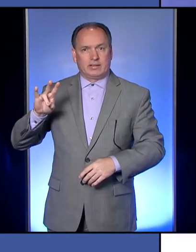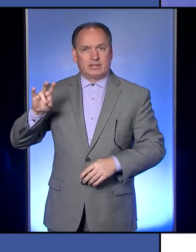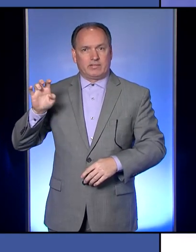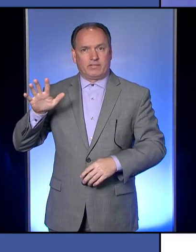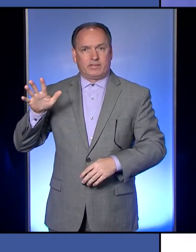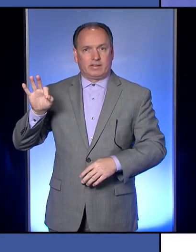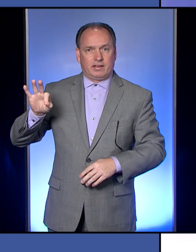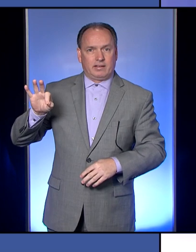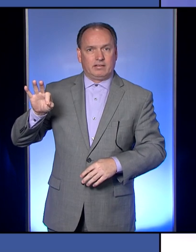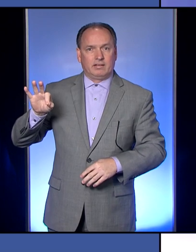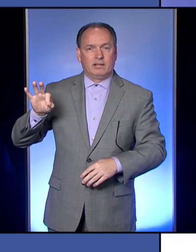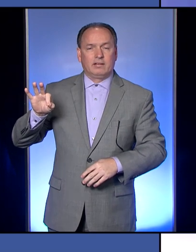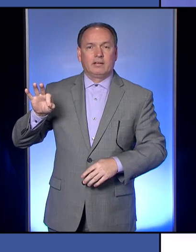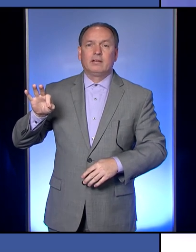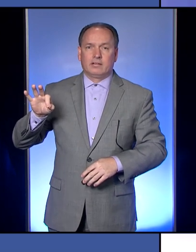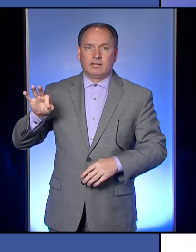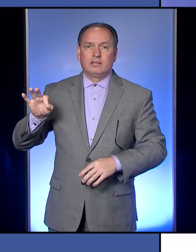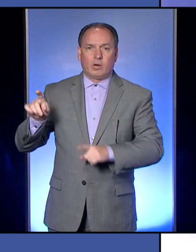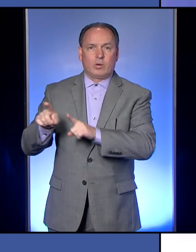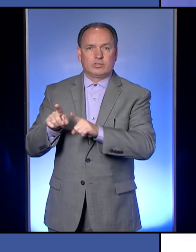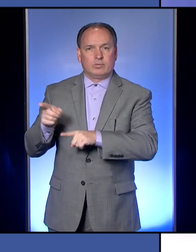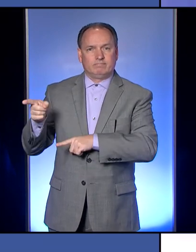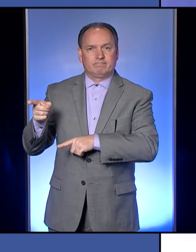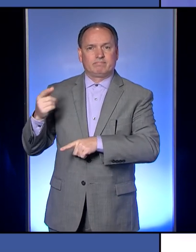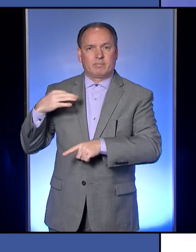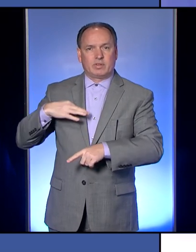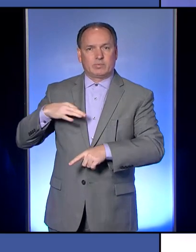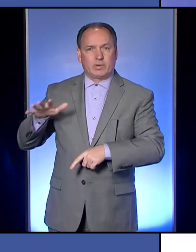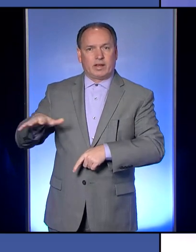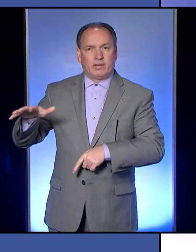759 cases, along with 12 deaths.